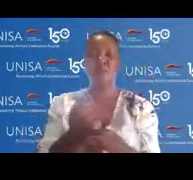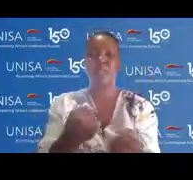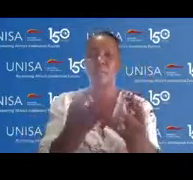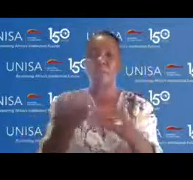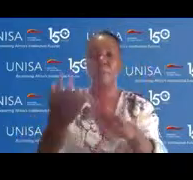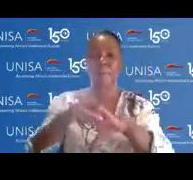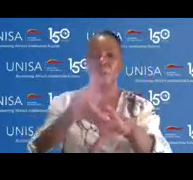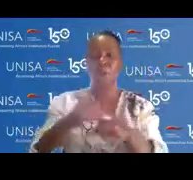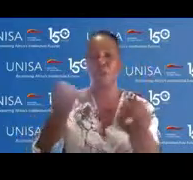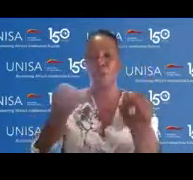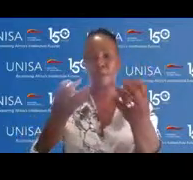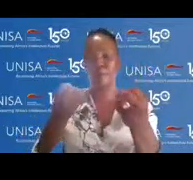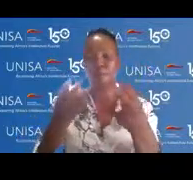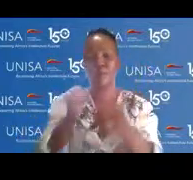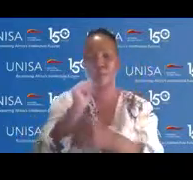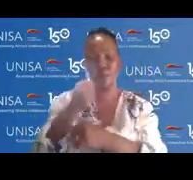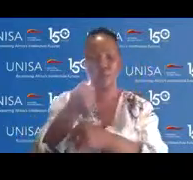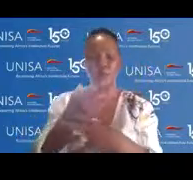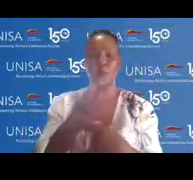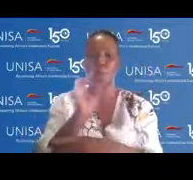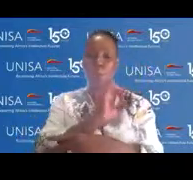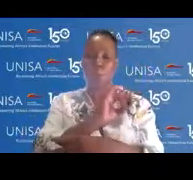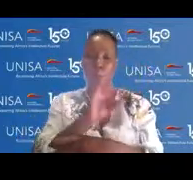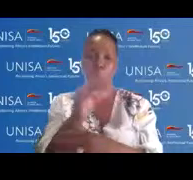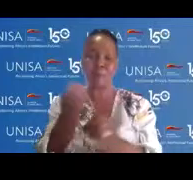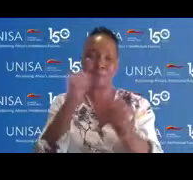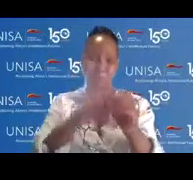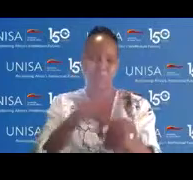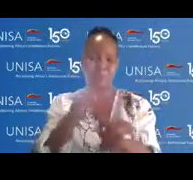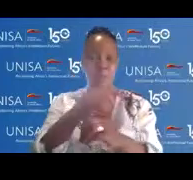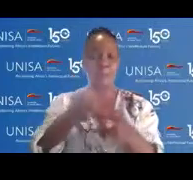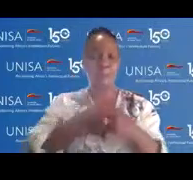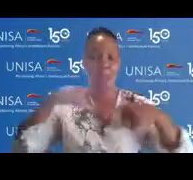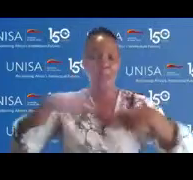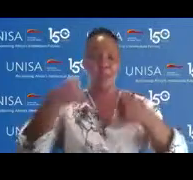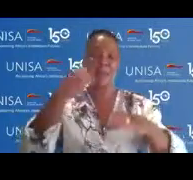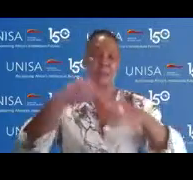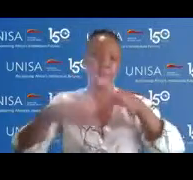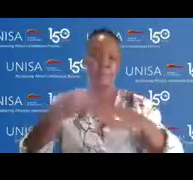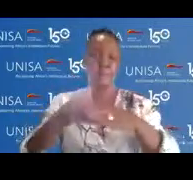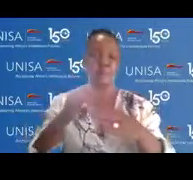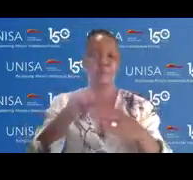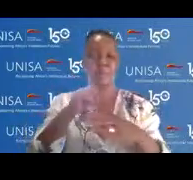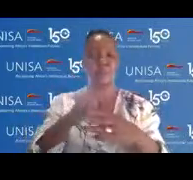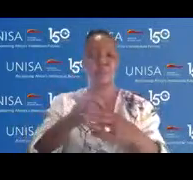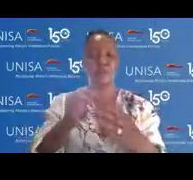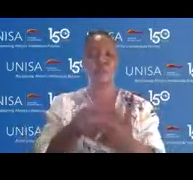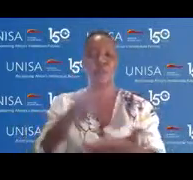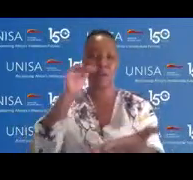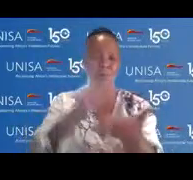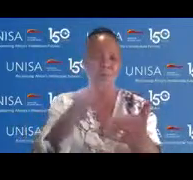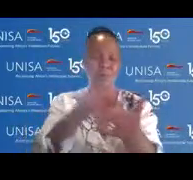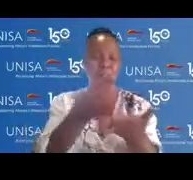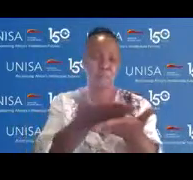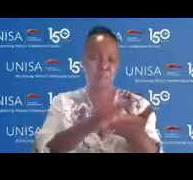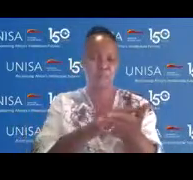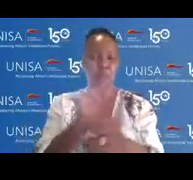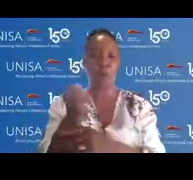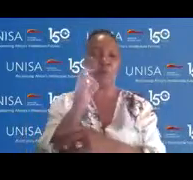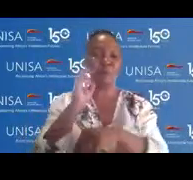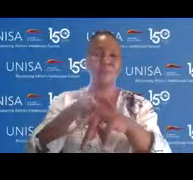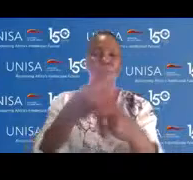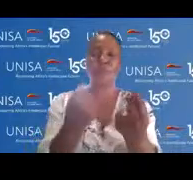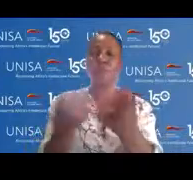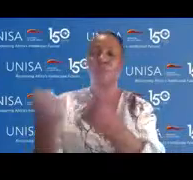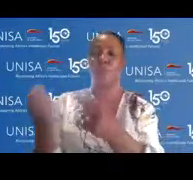tomorrow. So once you've signed in with your MyLife account, this will be your landing page. All you need to do is to create a Word